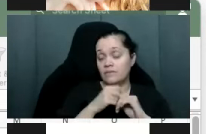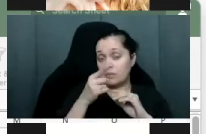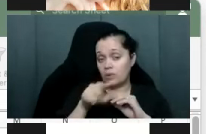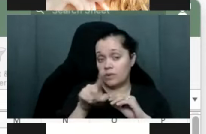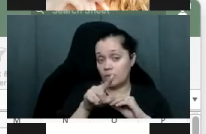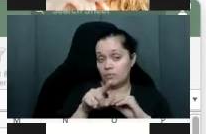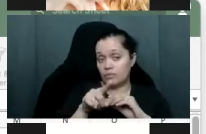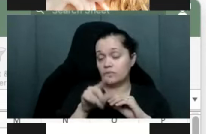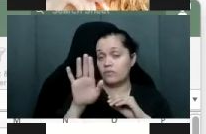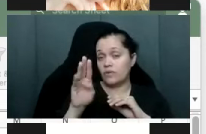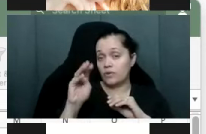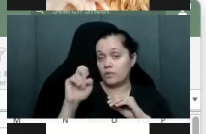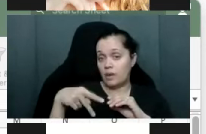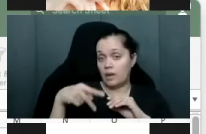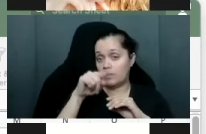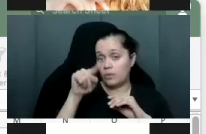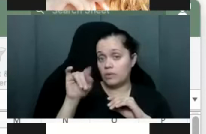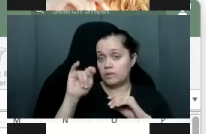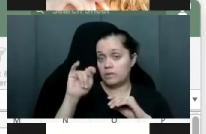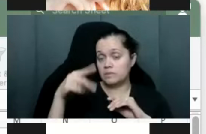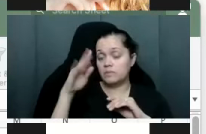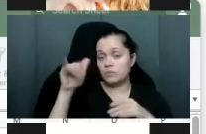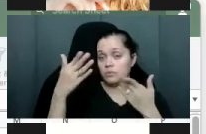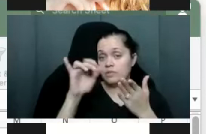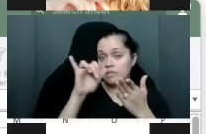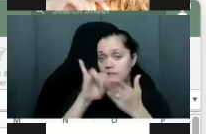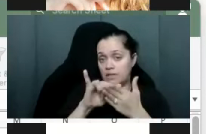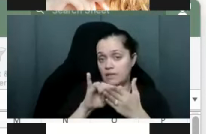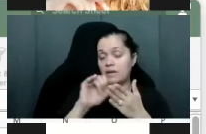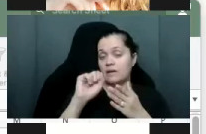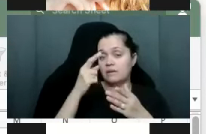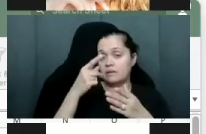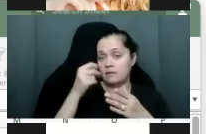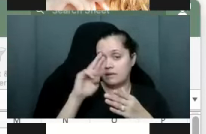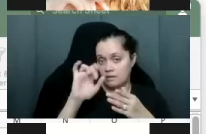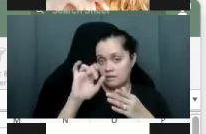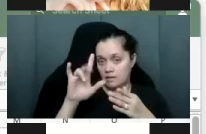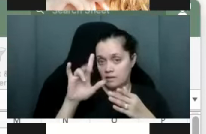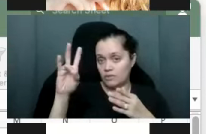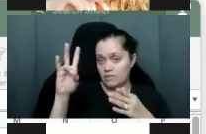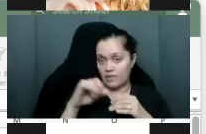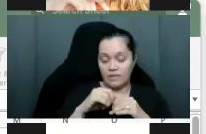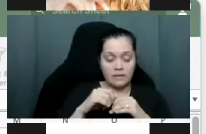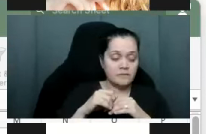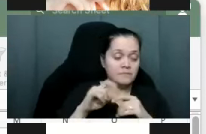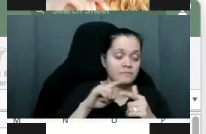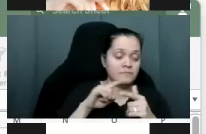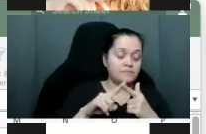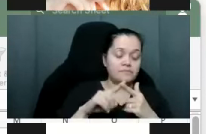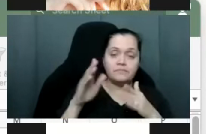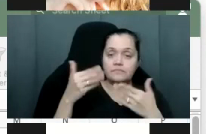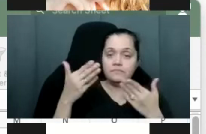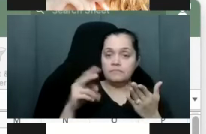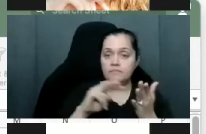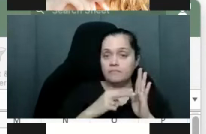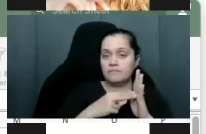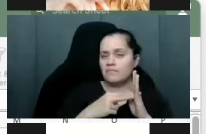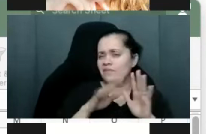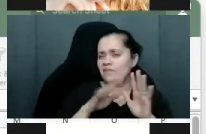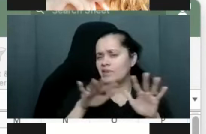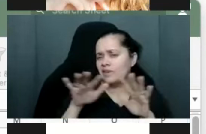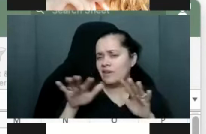those for your map quiz tip, you will present that on April 7th. Now, when I say present that, it's very casual.